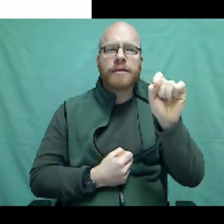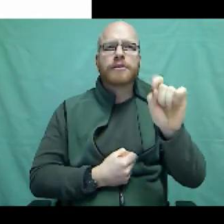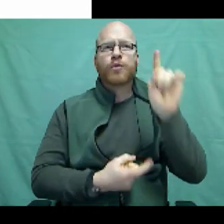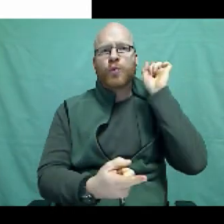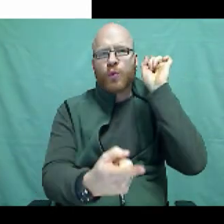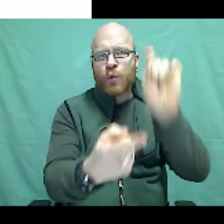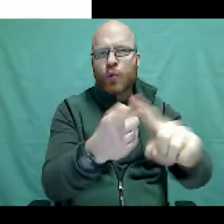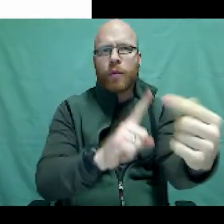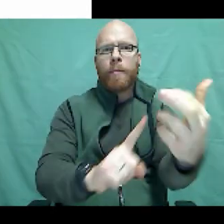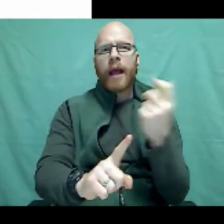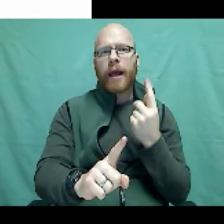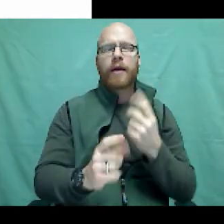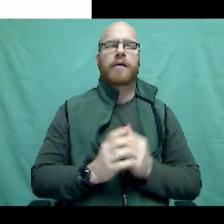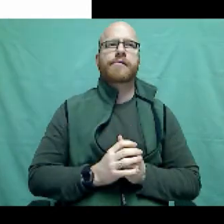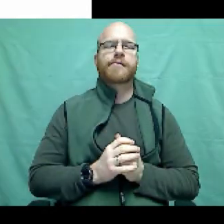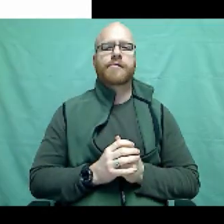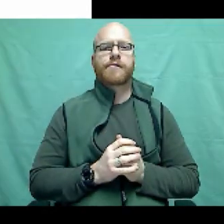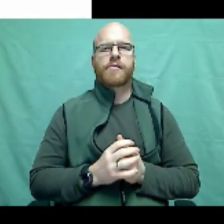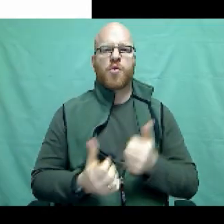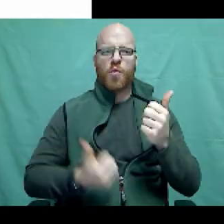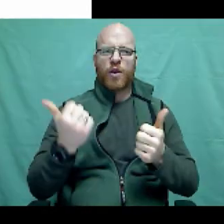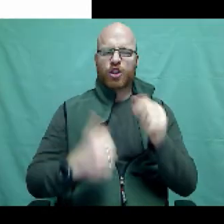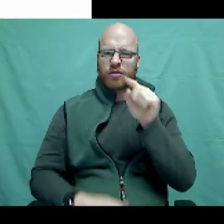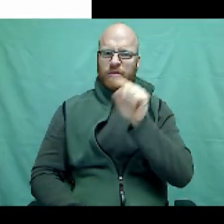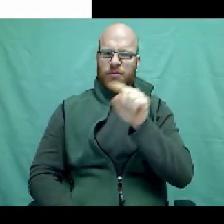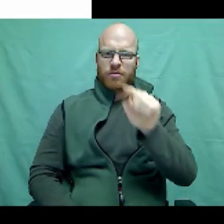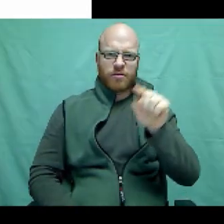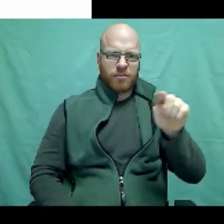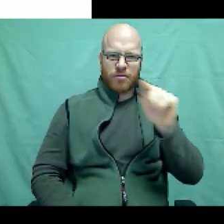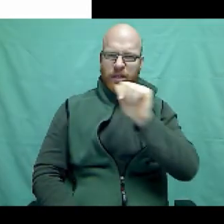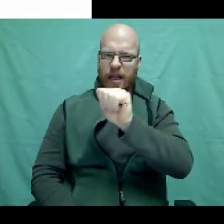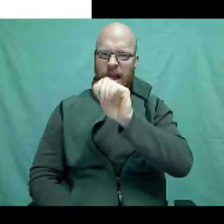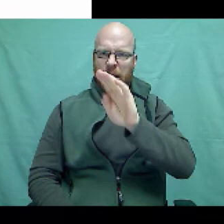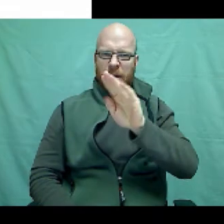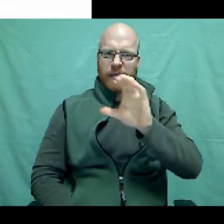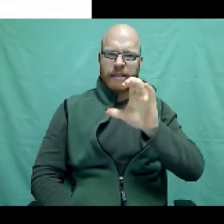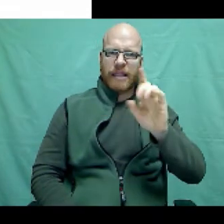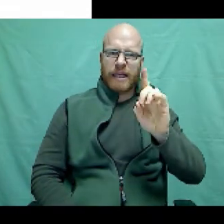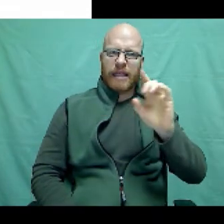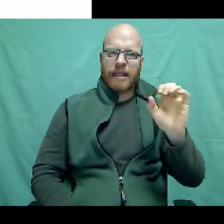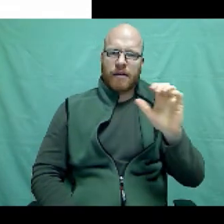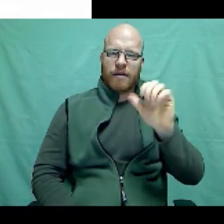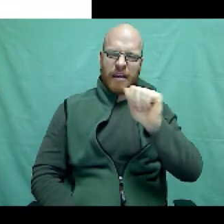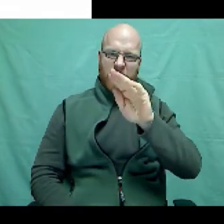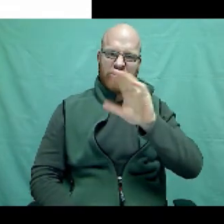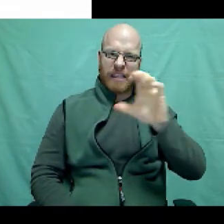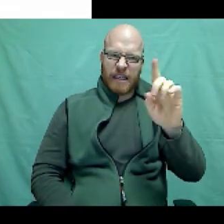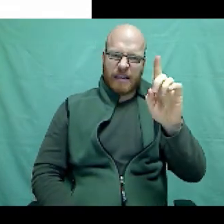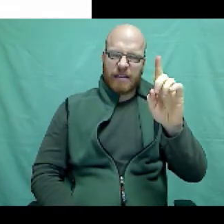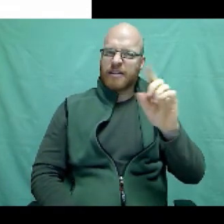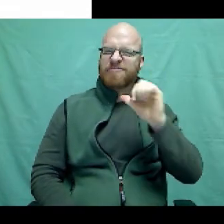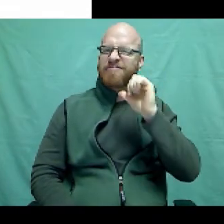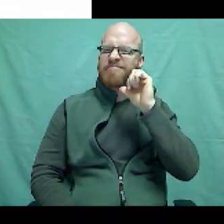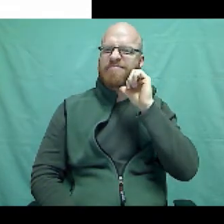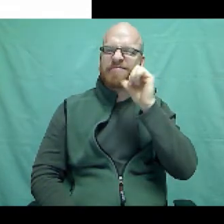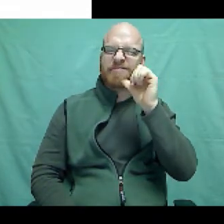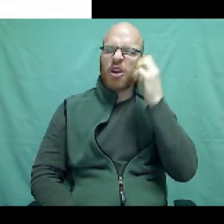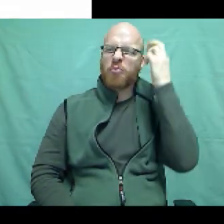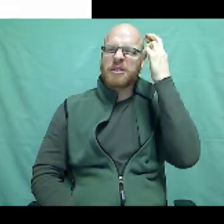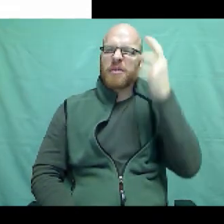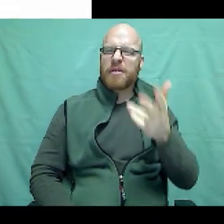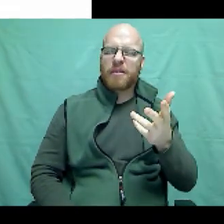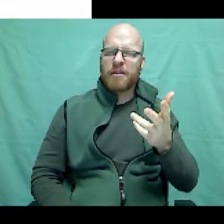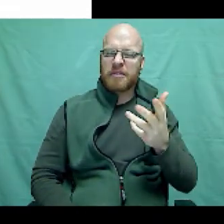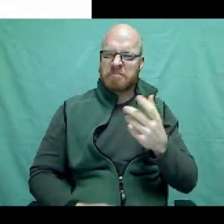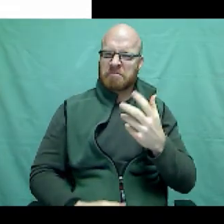drive to this place and back? Which of these answers, A, B, C, or D, is entirely not